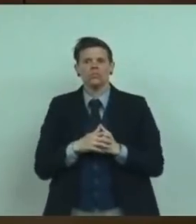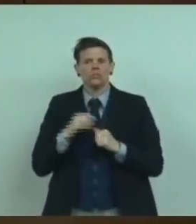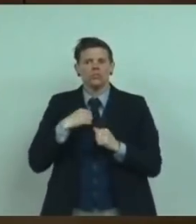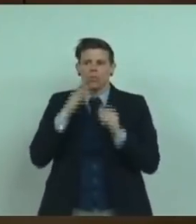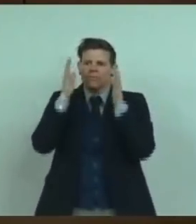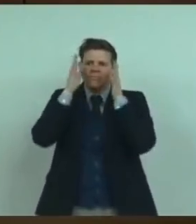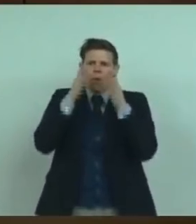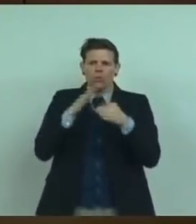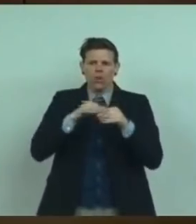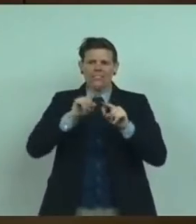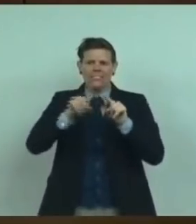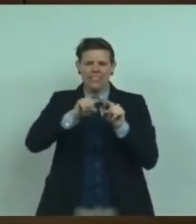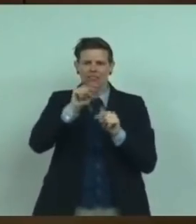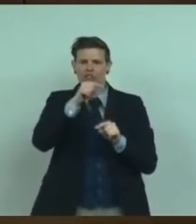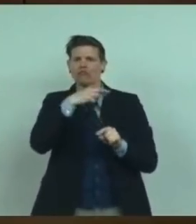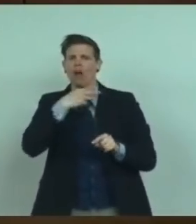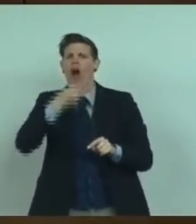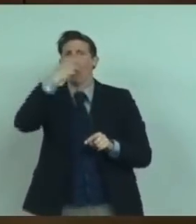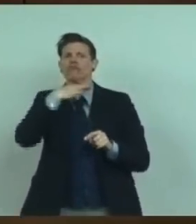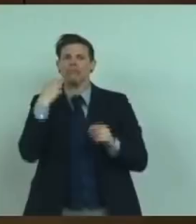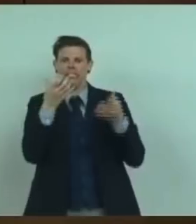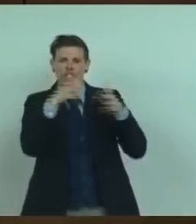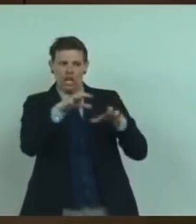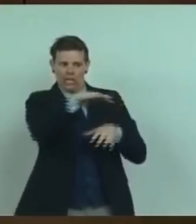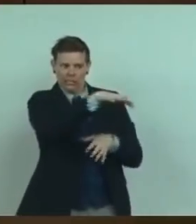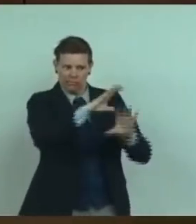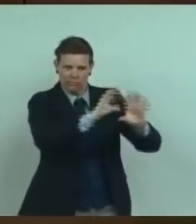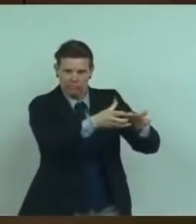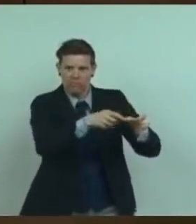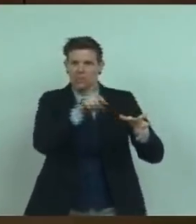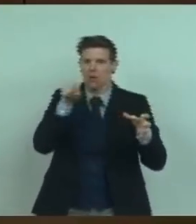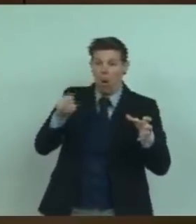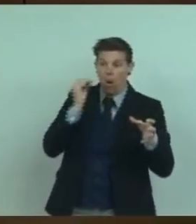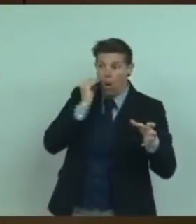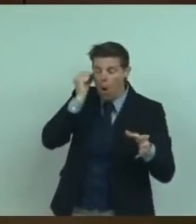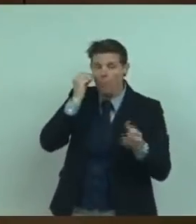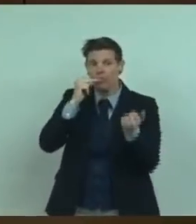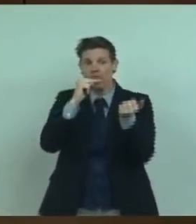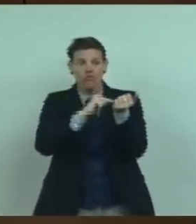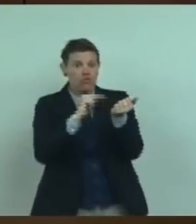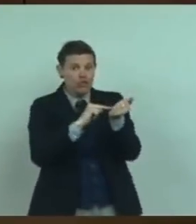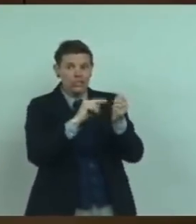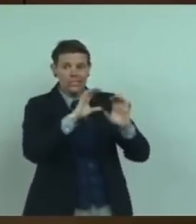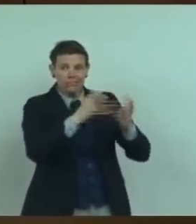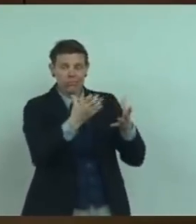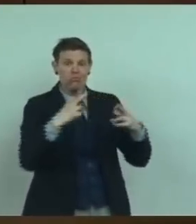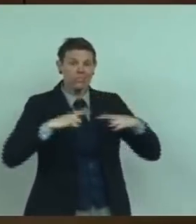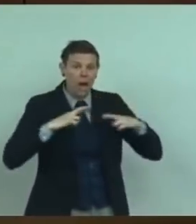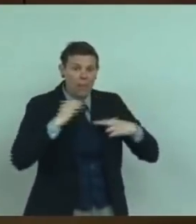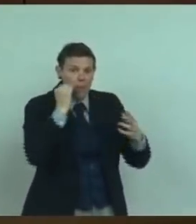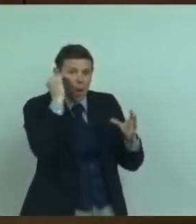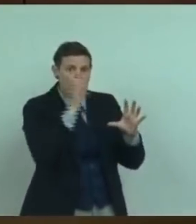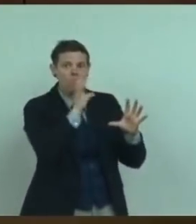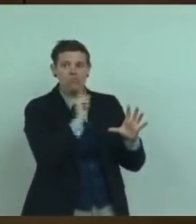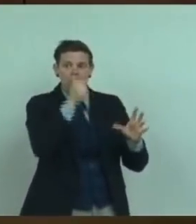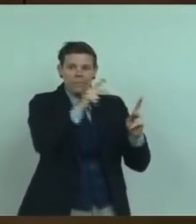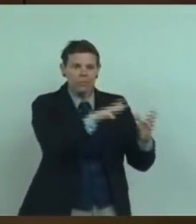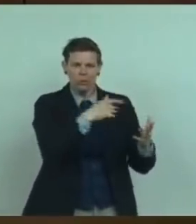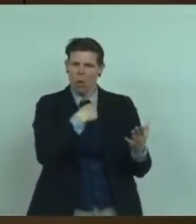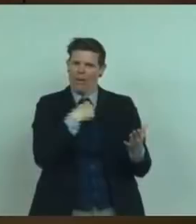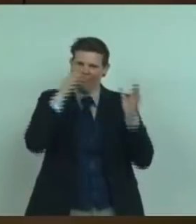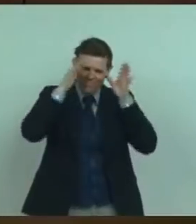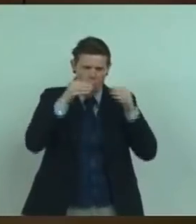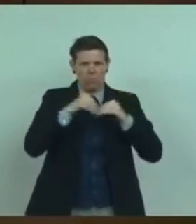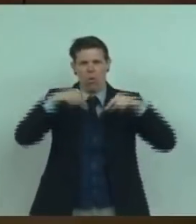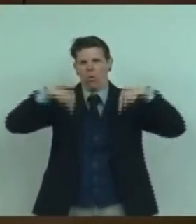or surrounding counties. We want to make sure that we deal with those as effectively as possible and to support those